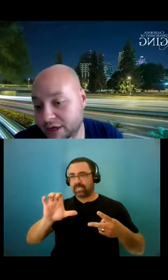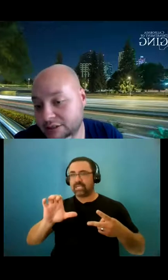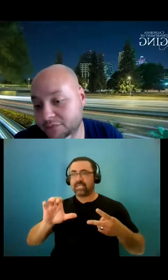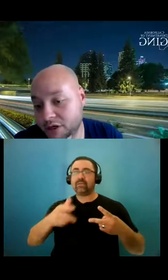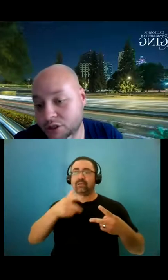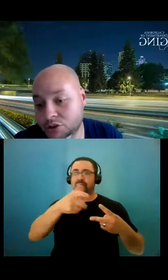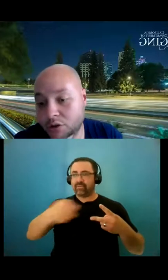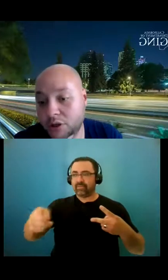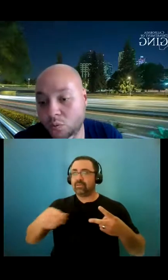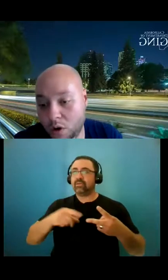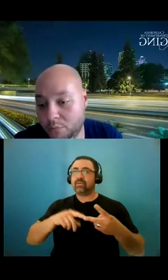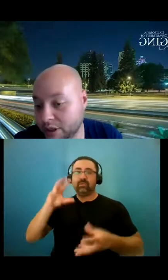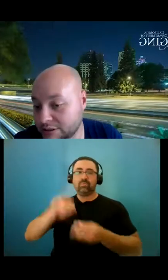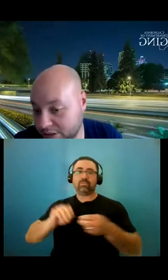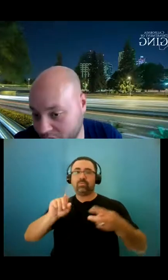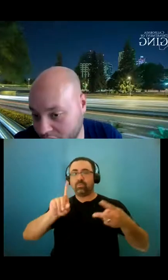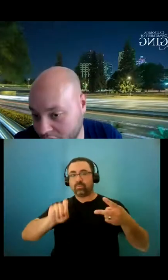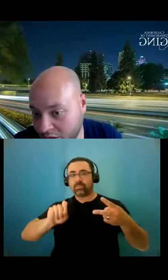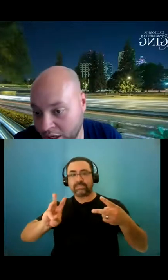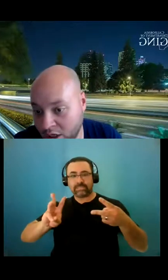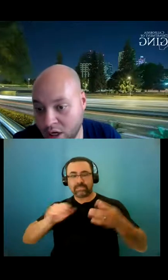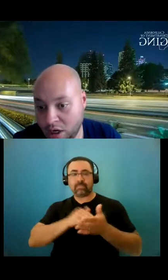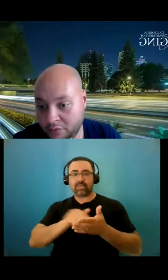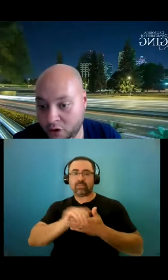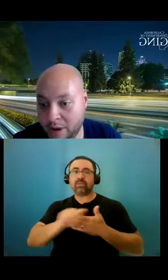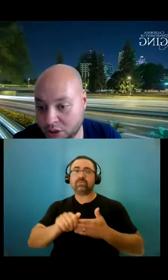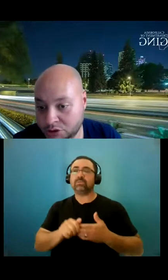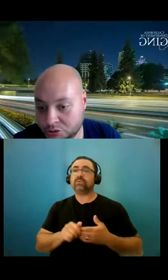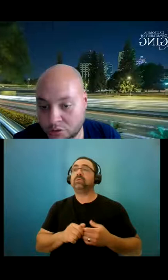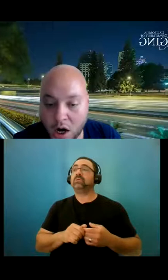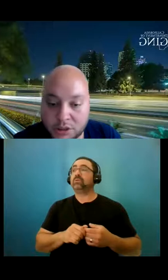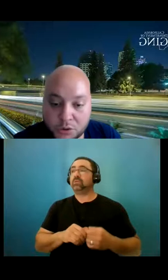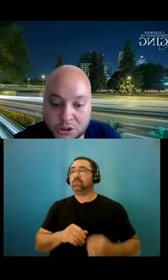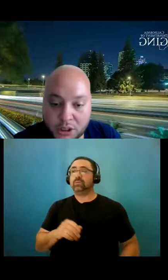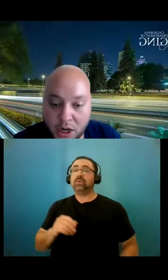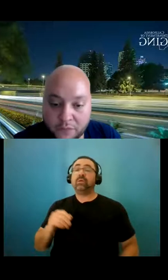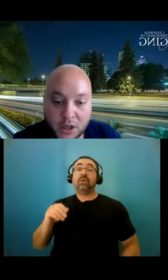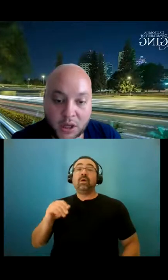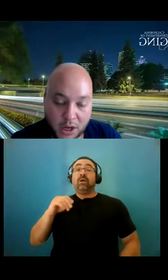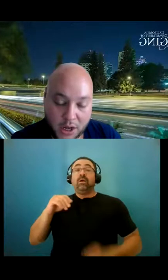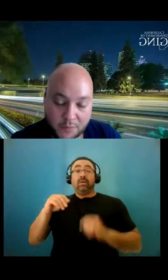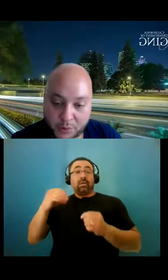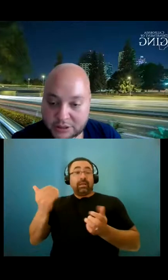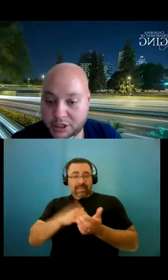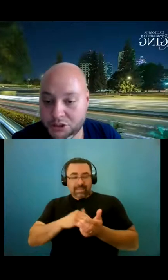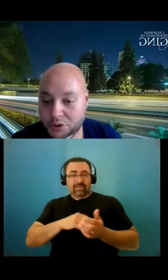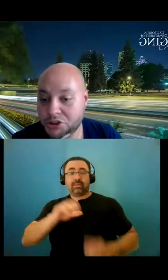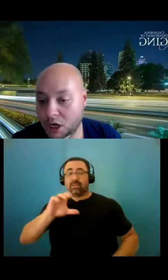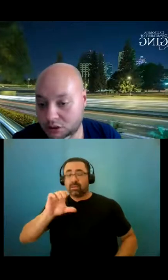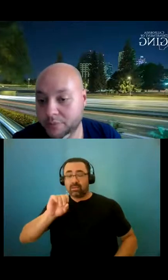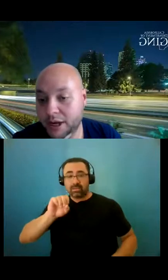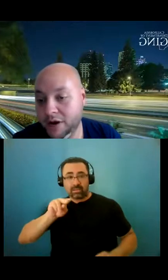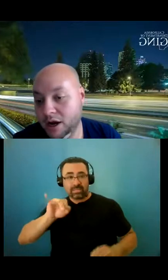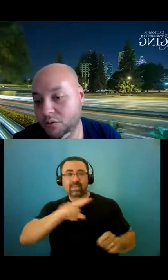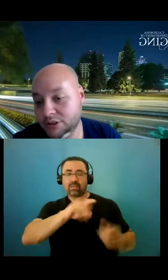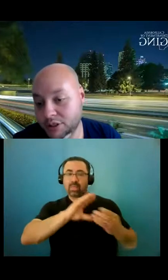Connection vaccine funding totaling $1.6 million. And again, I refer you back to Connie's portion of the presentation where she talked a